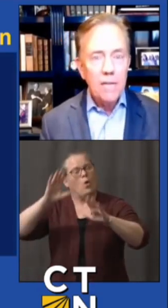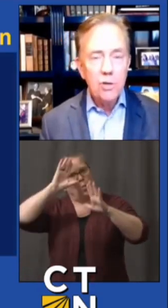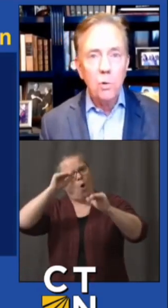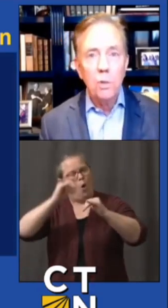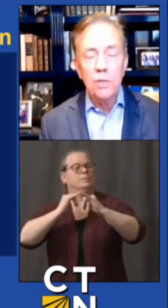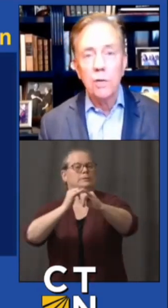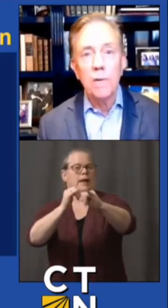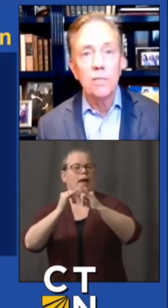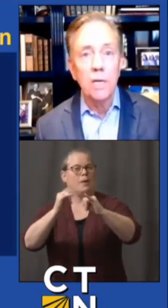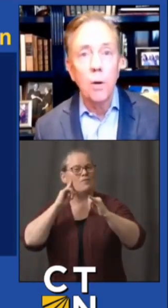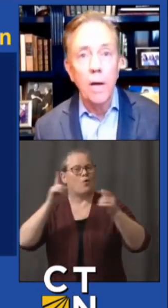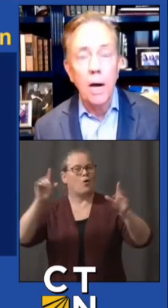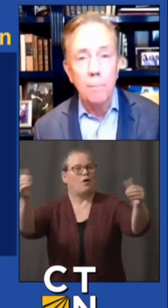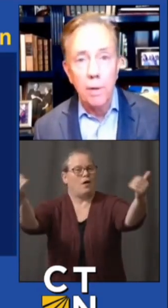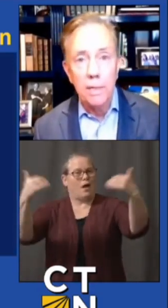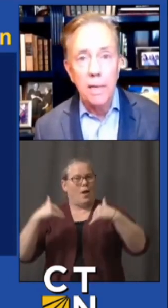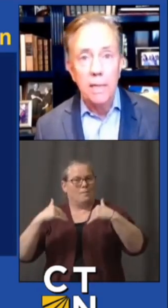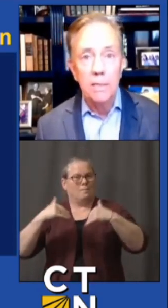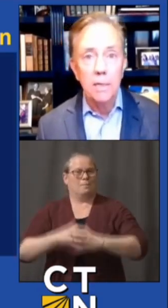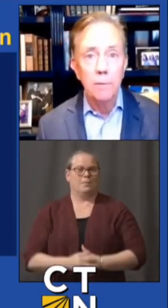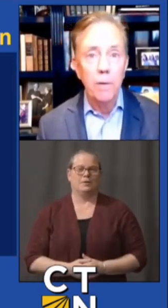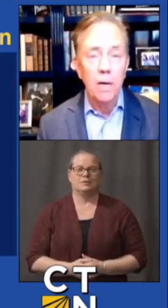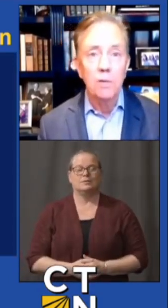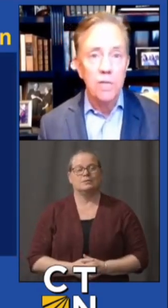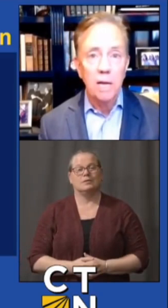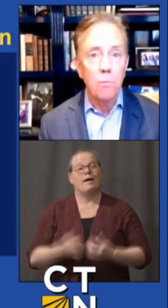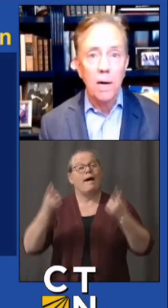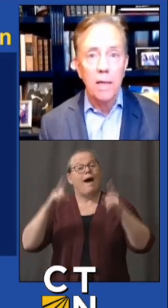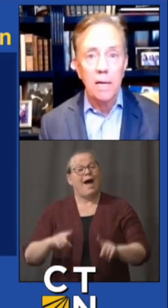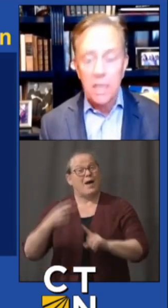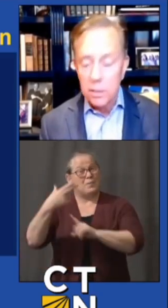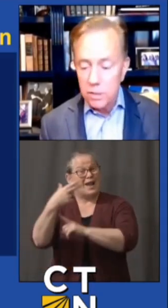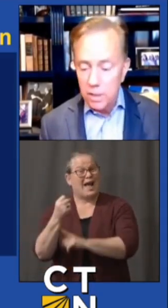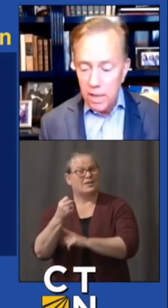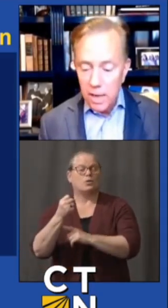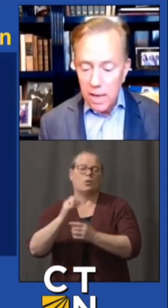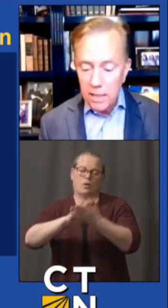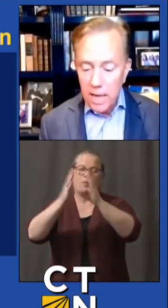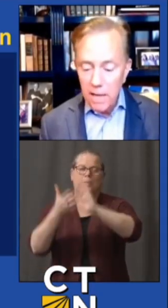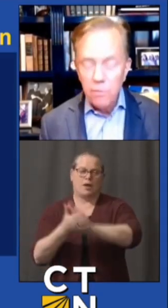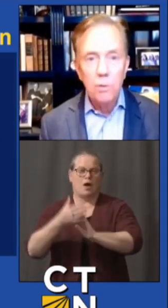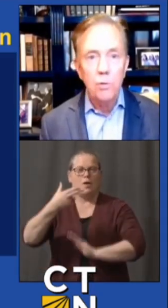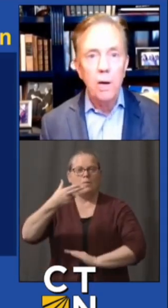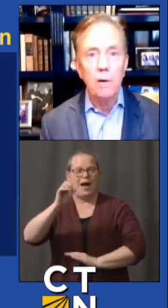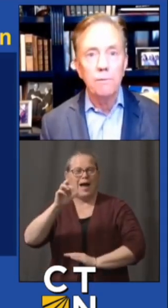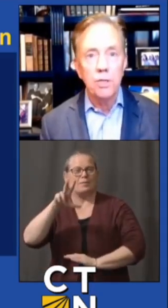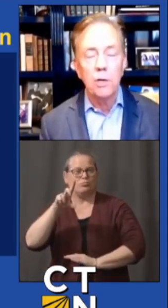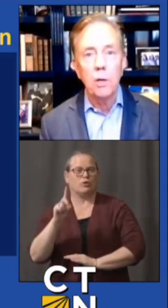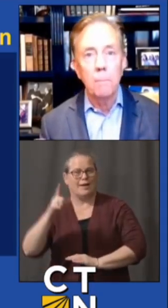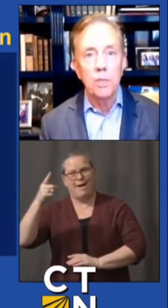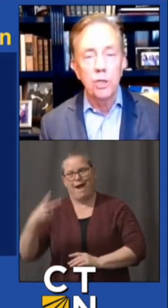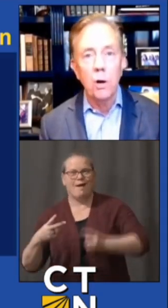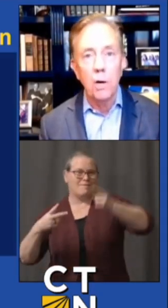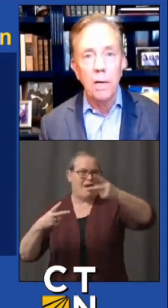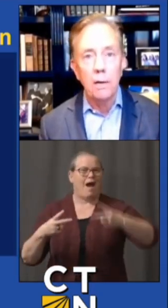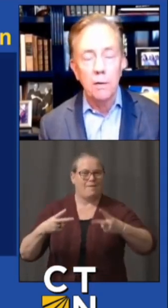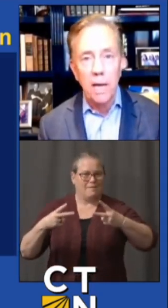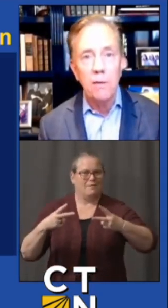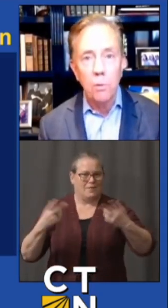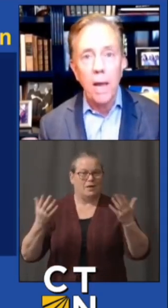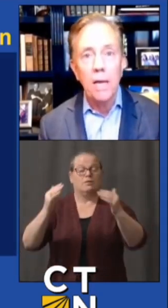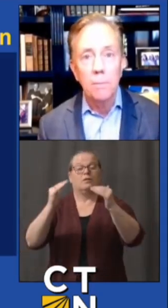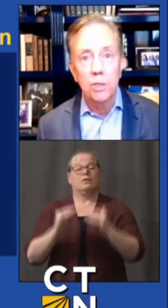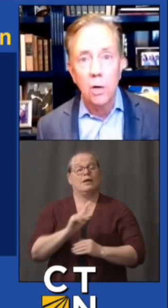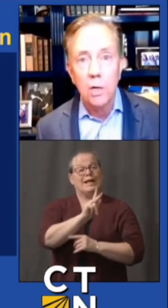High school is increasingly going hybrid, and we can understand why that is. And K through 12, still a majority, or K